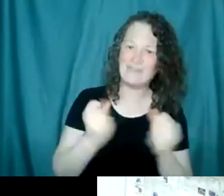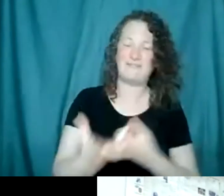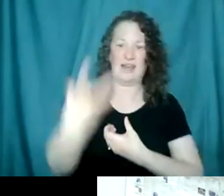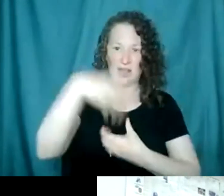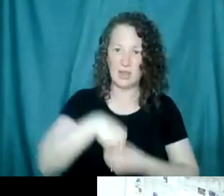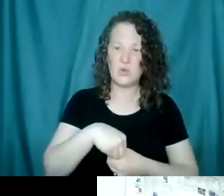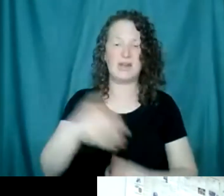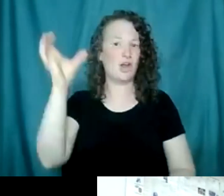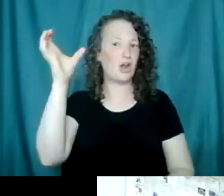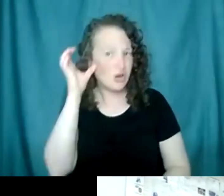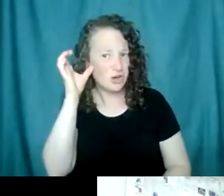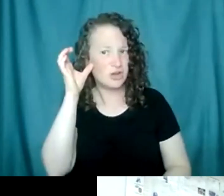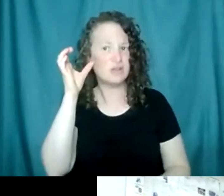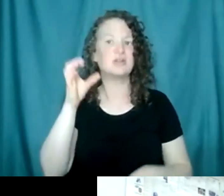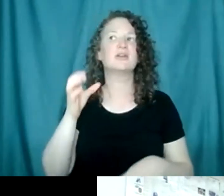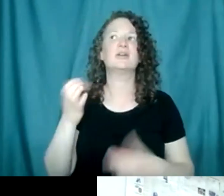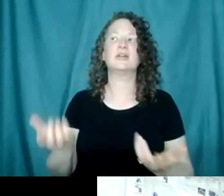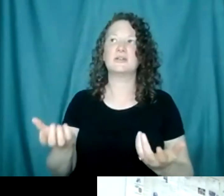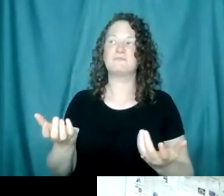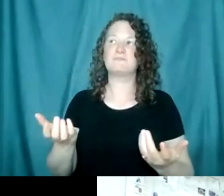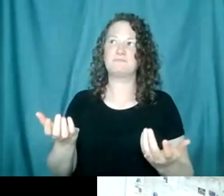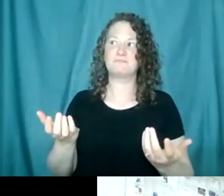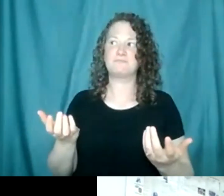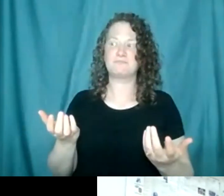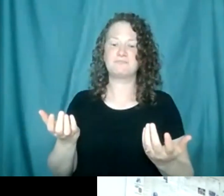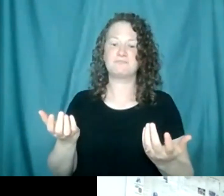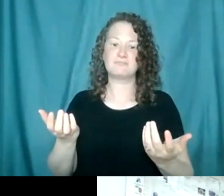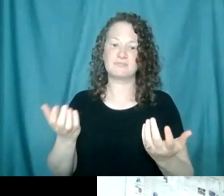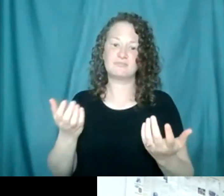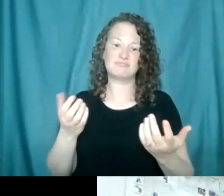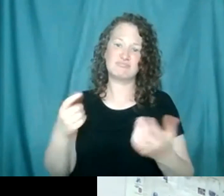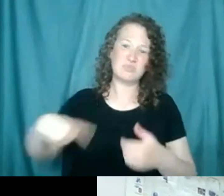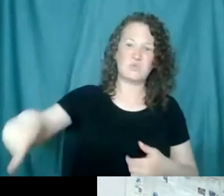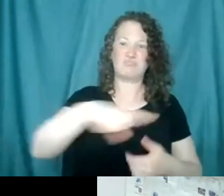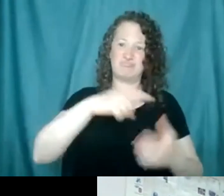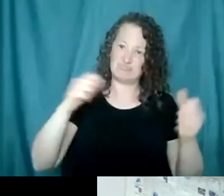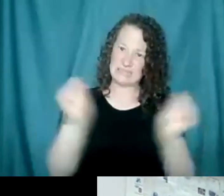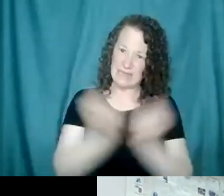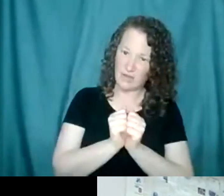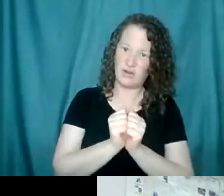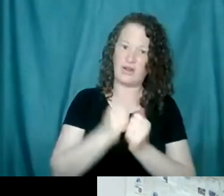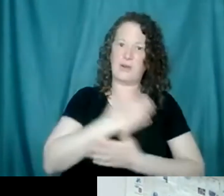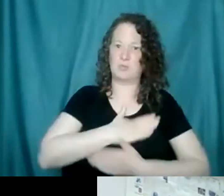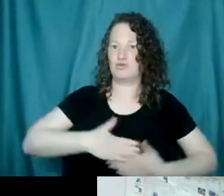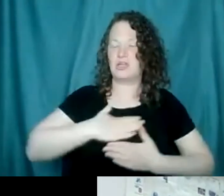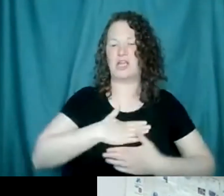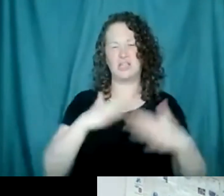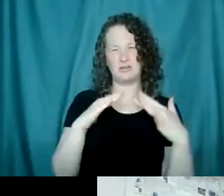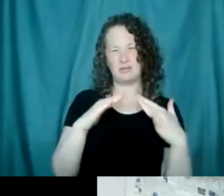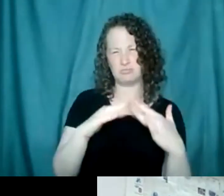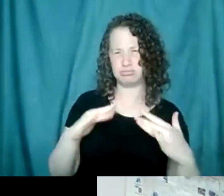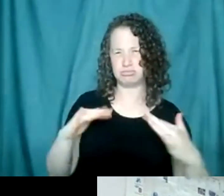that we're able to do this together and appreciate the diversity and the